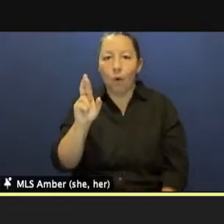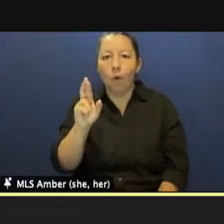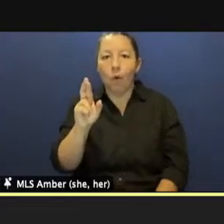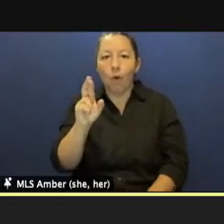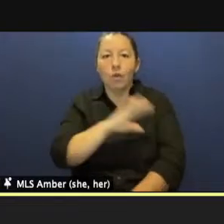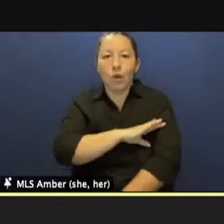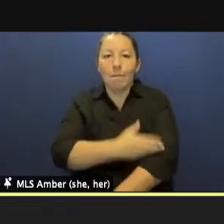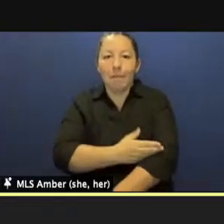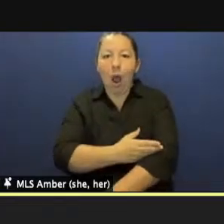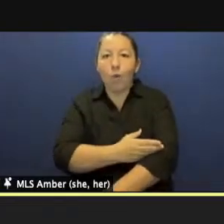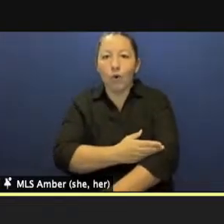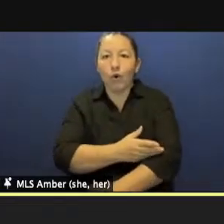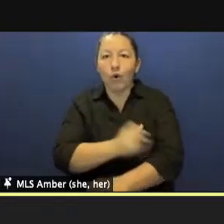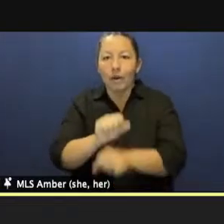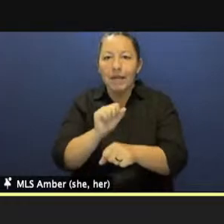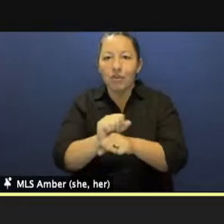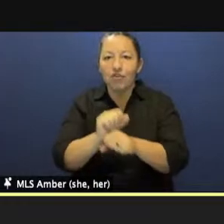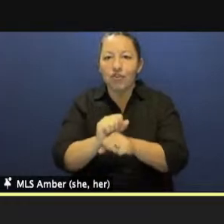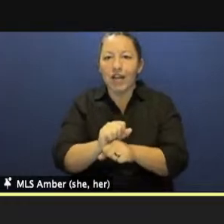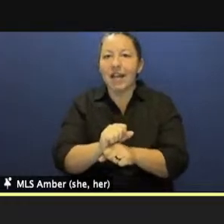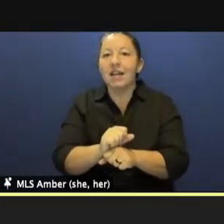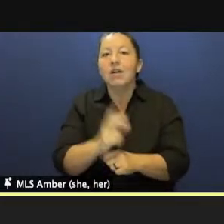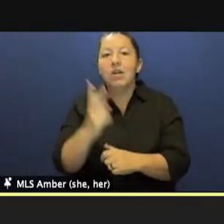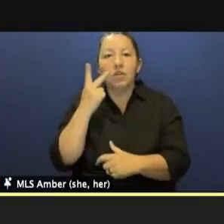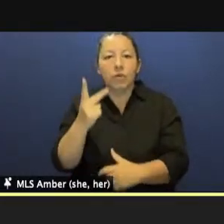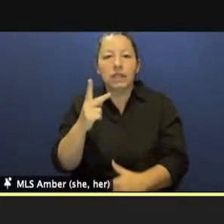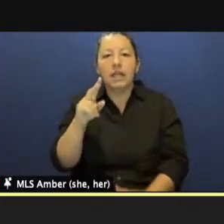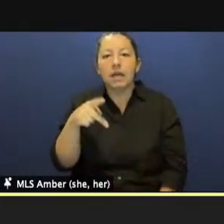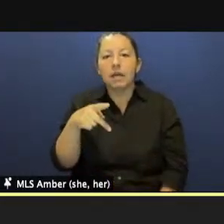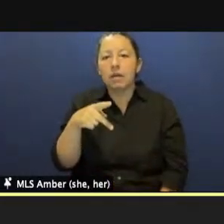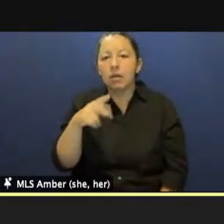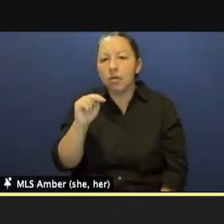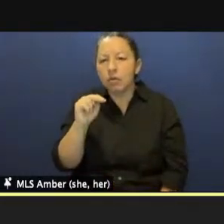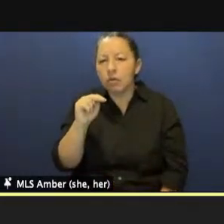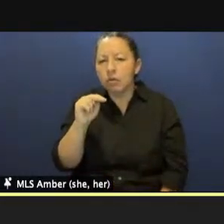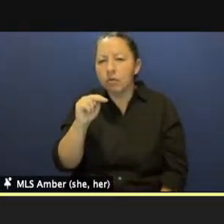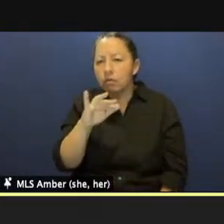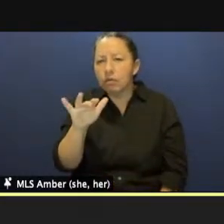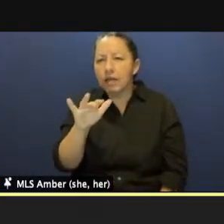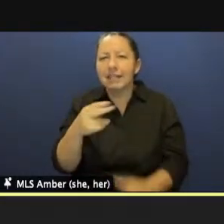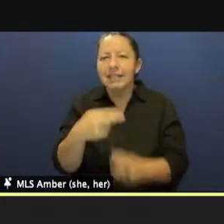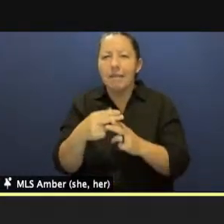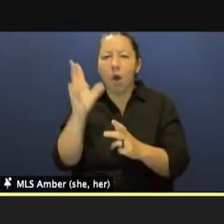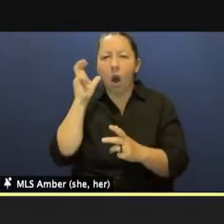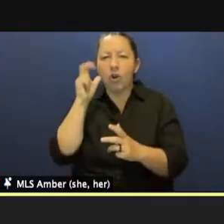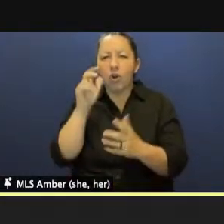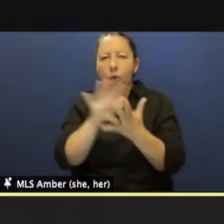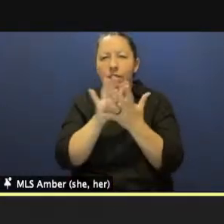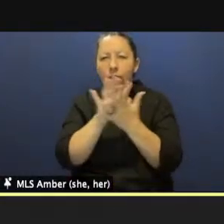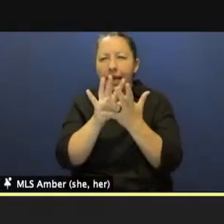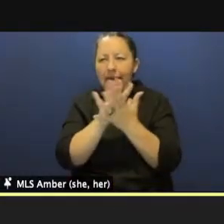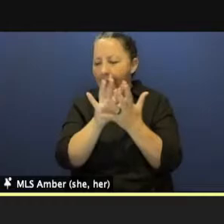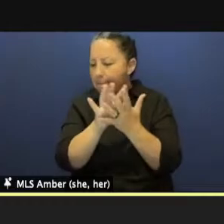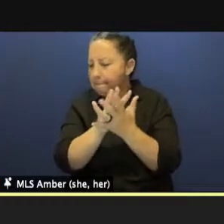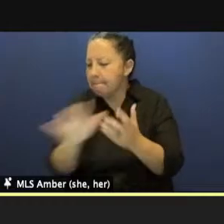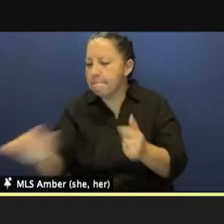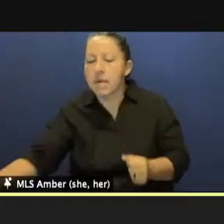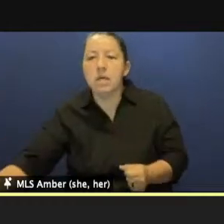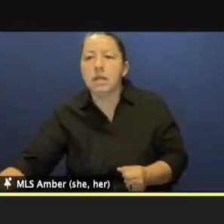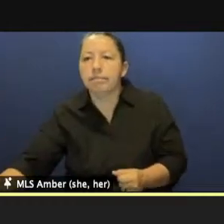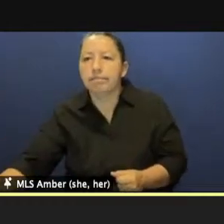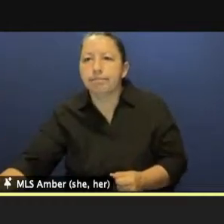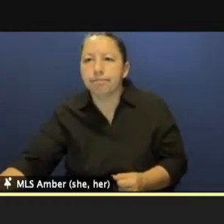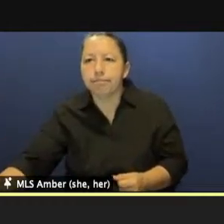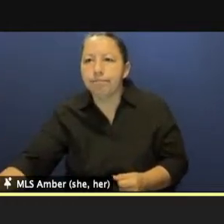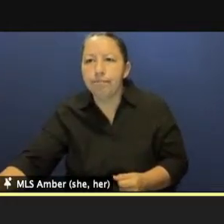that plutonium and polonium are used quite extensively on the missions. There's reasons that we're not doing that. And then also we're